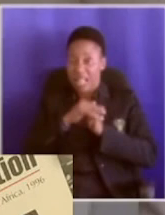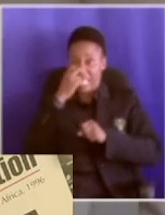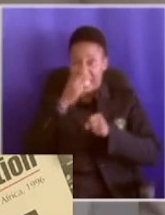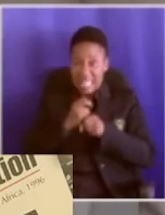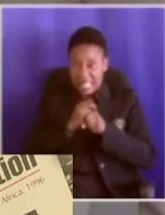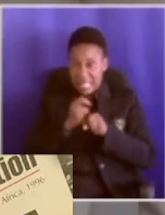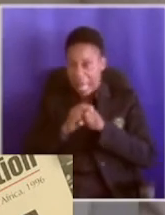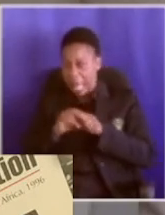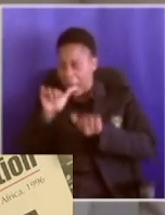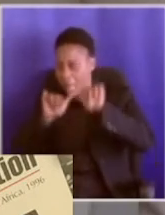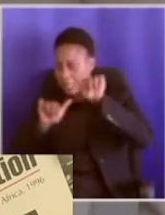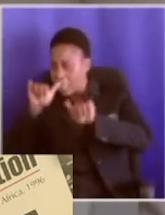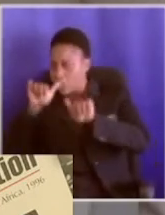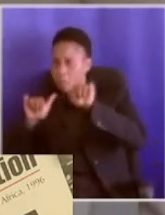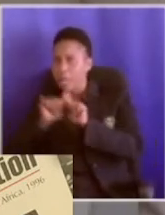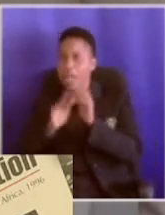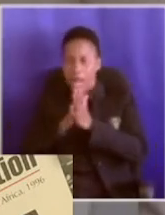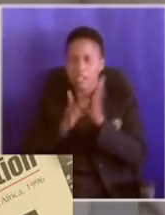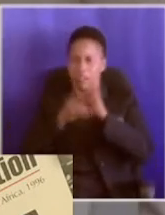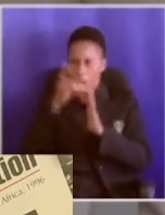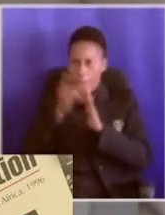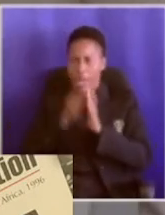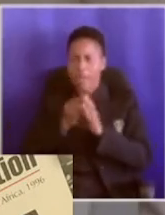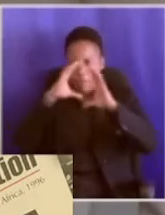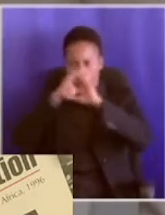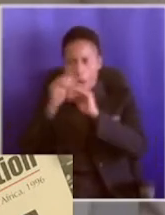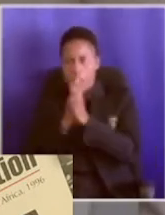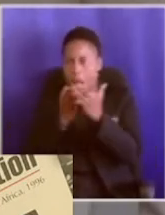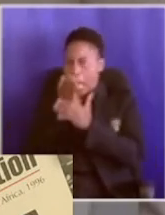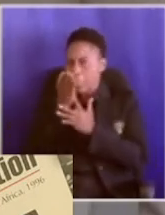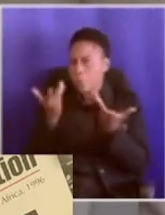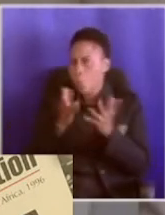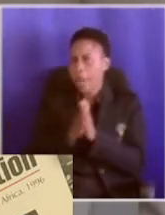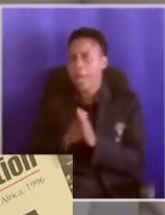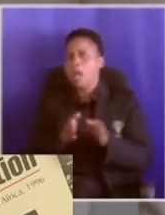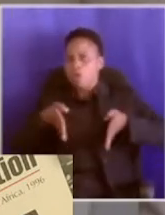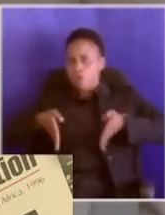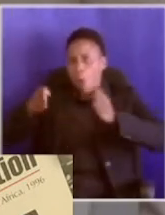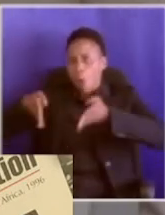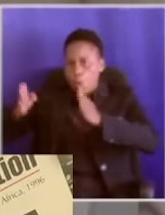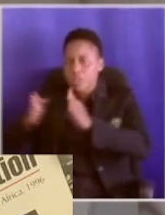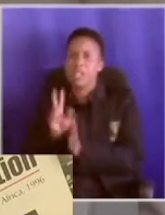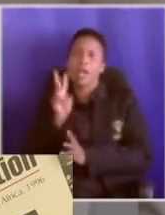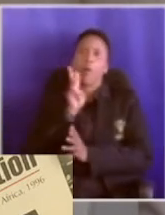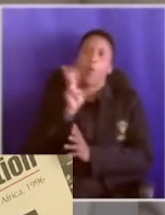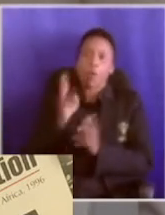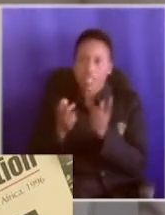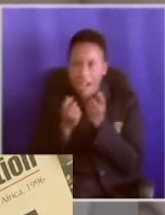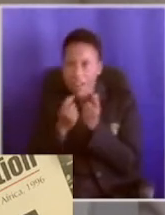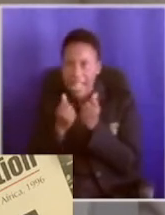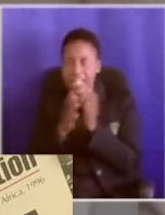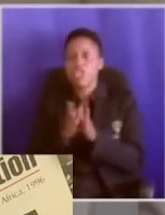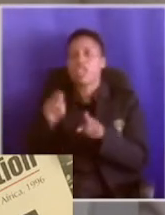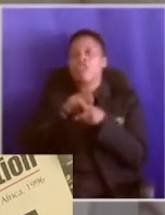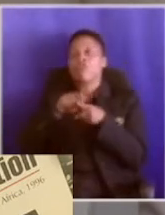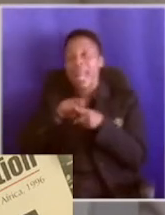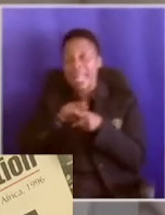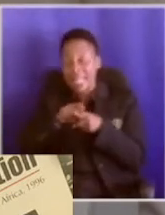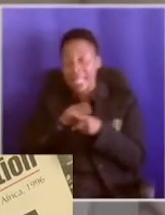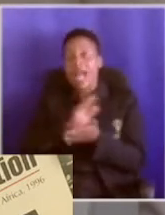and development that focuses on access to roads, water, financing, training,